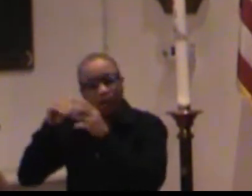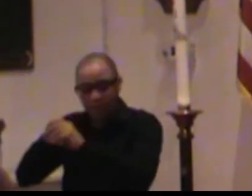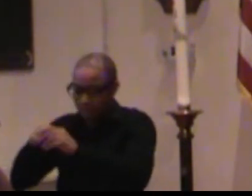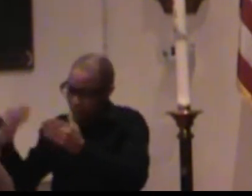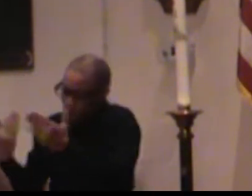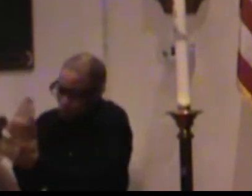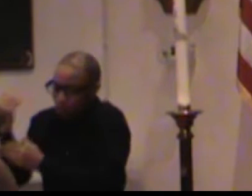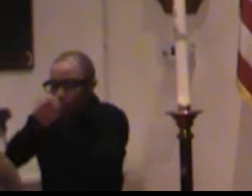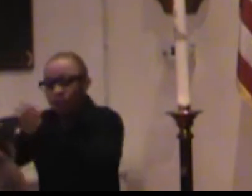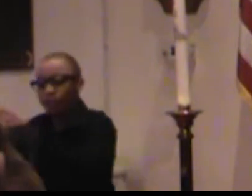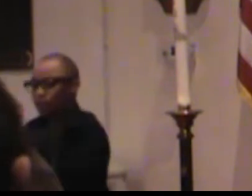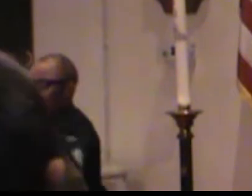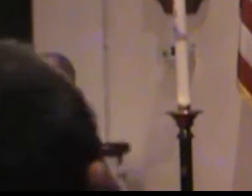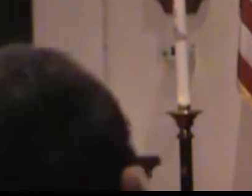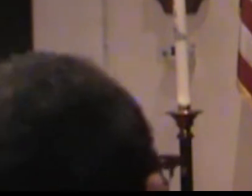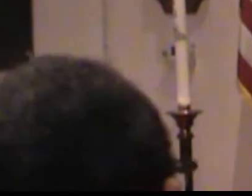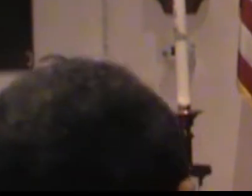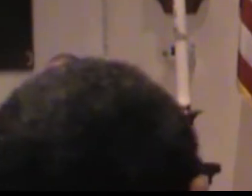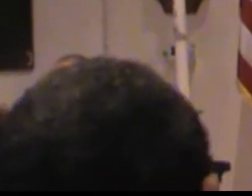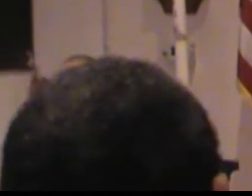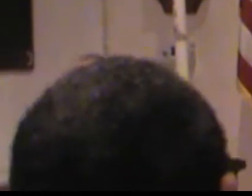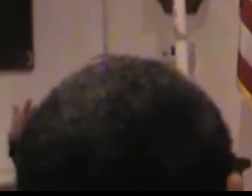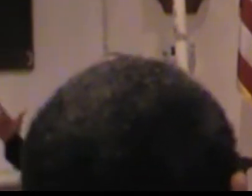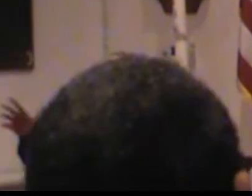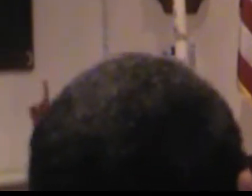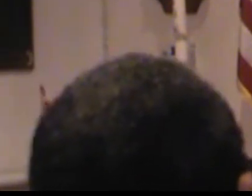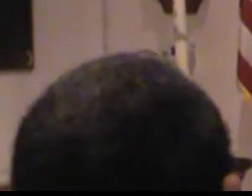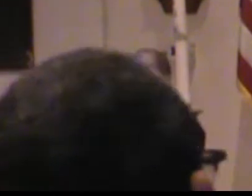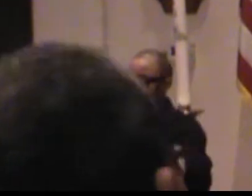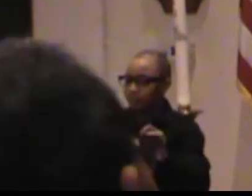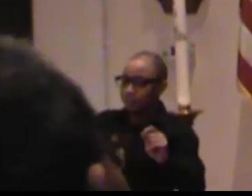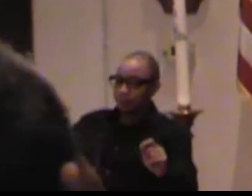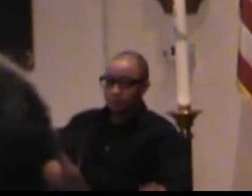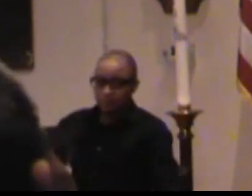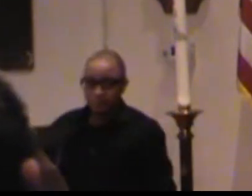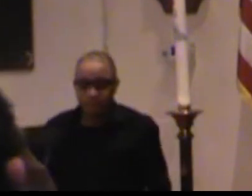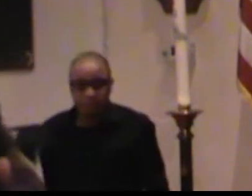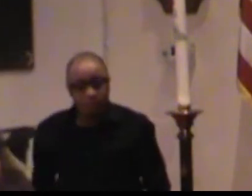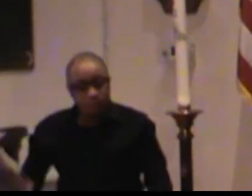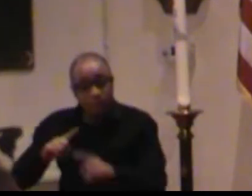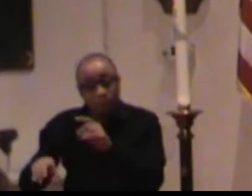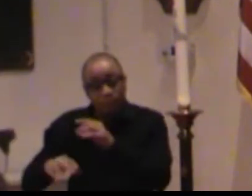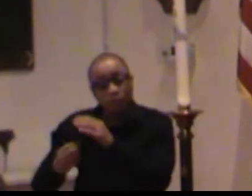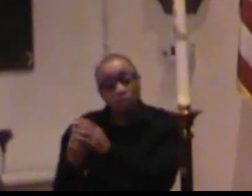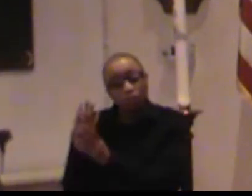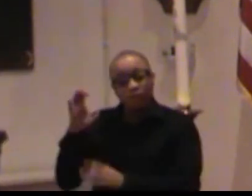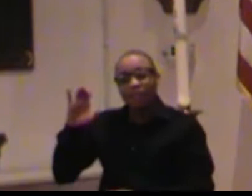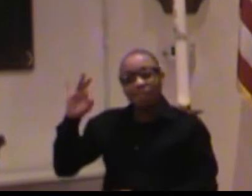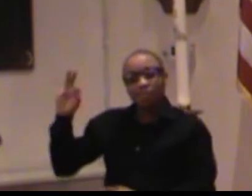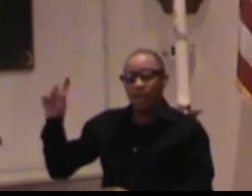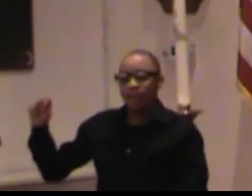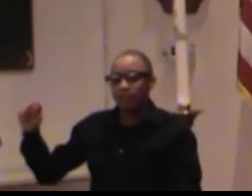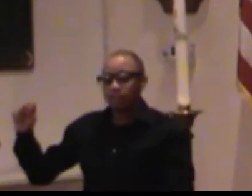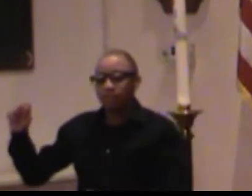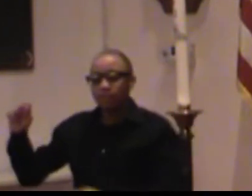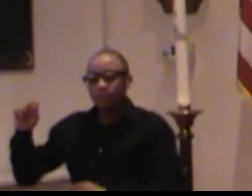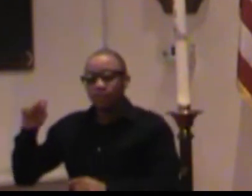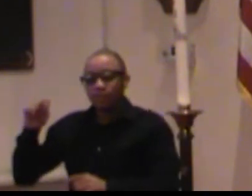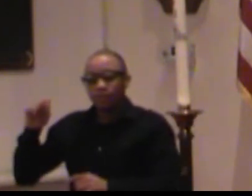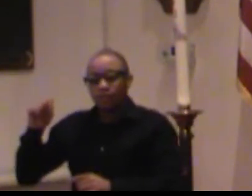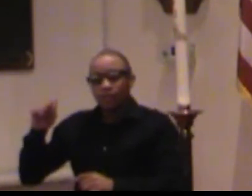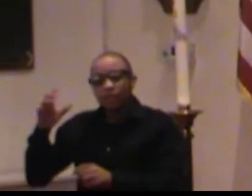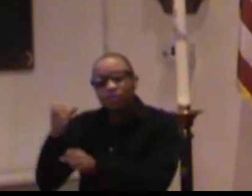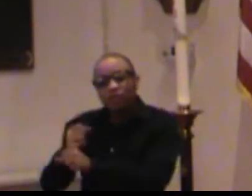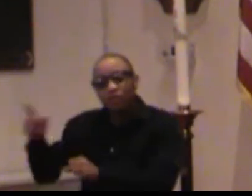into the new thing that God is doing. The spring of that church will take